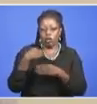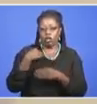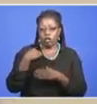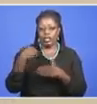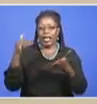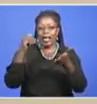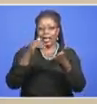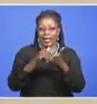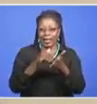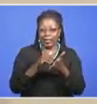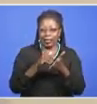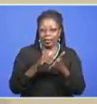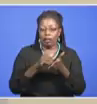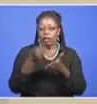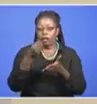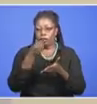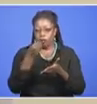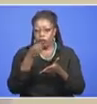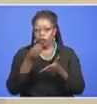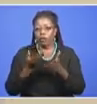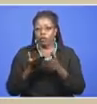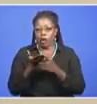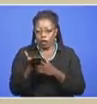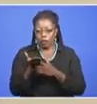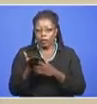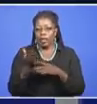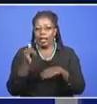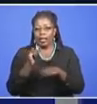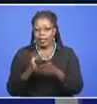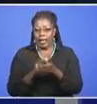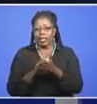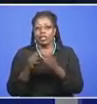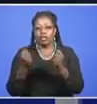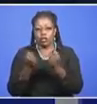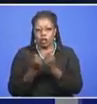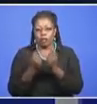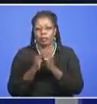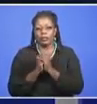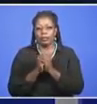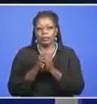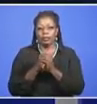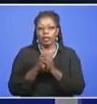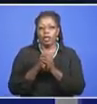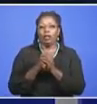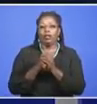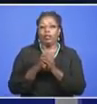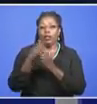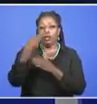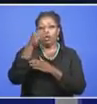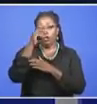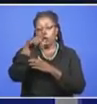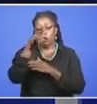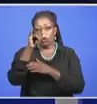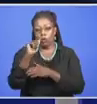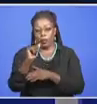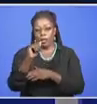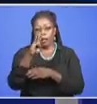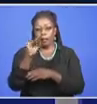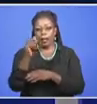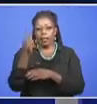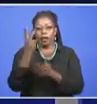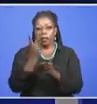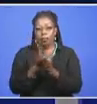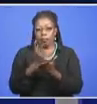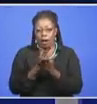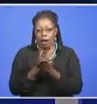again, refreshments throughout the duration of the tournament. The Hooping by the Park initiative is all thanks to Jabari Wilmot